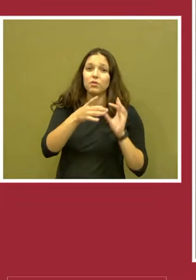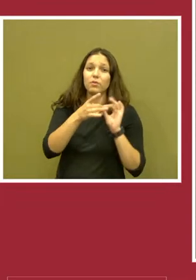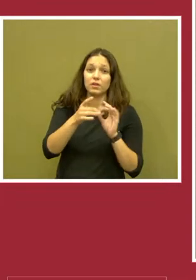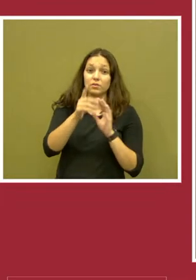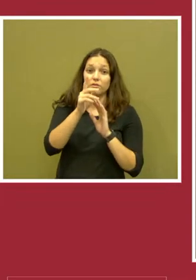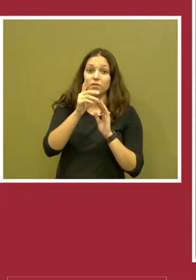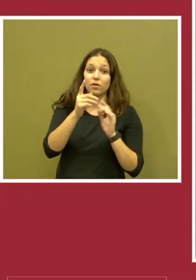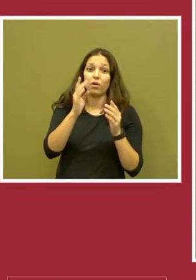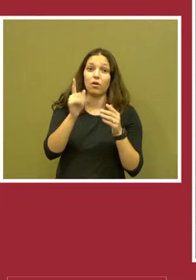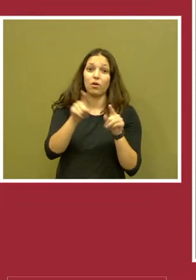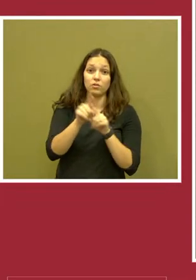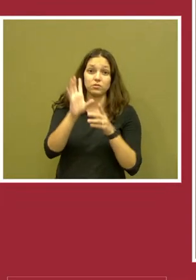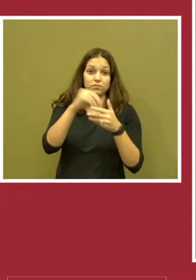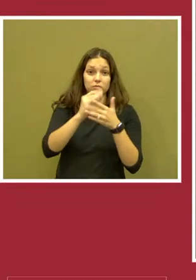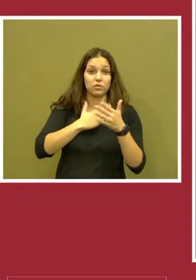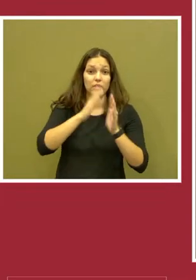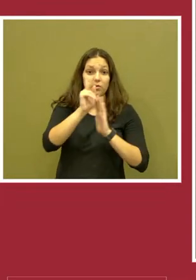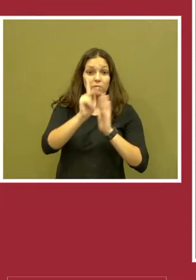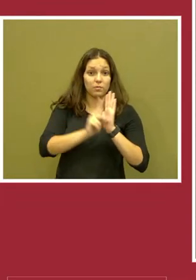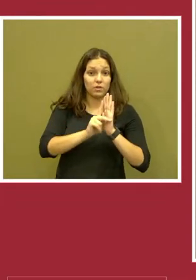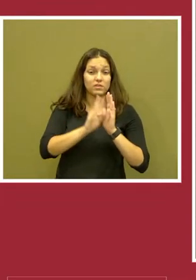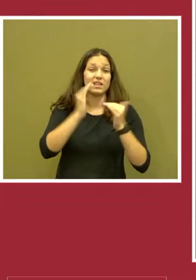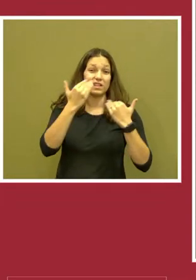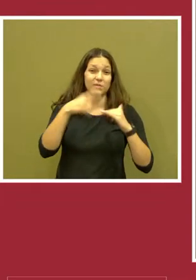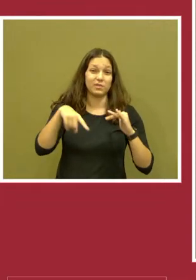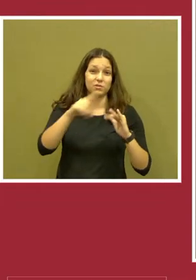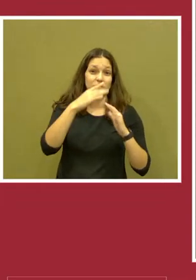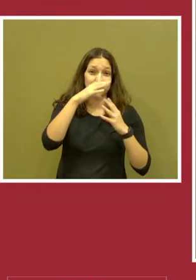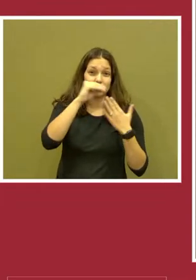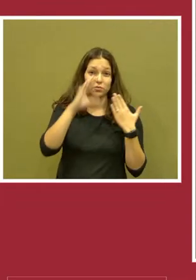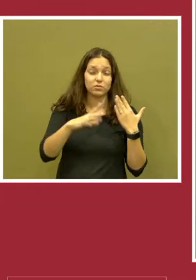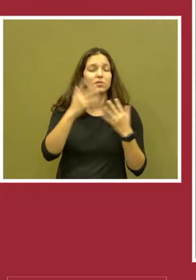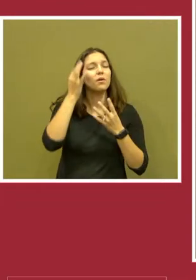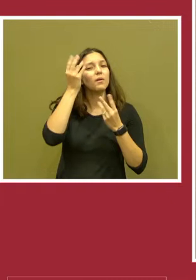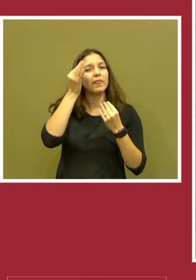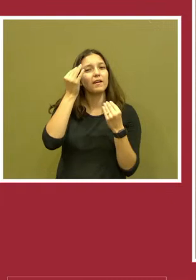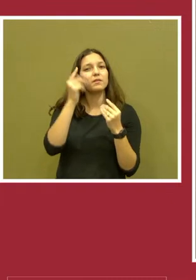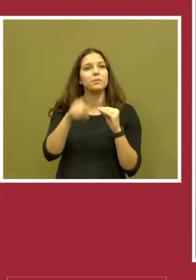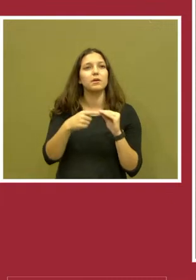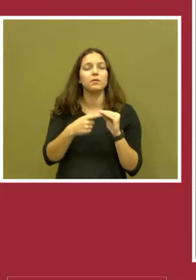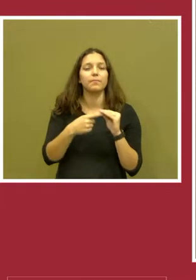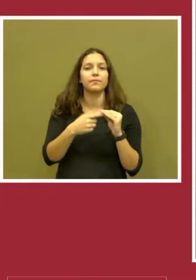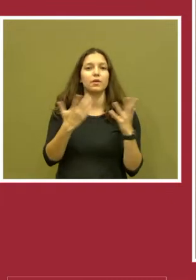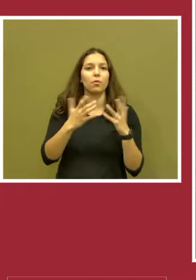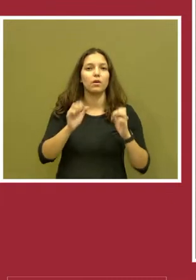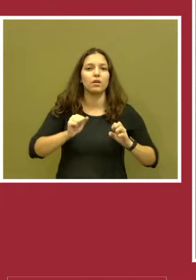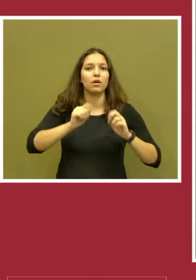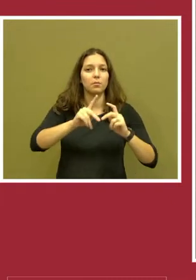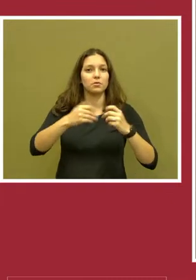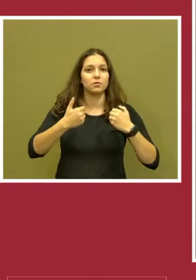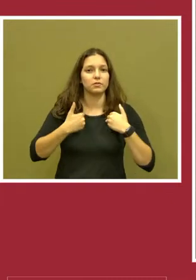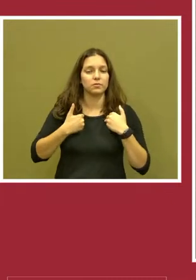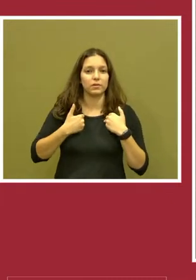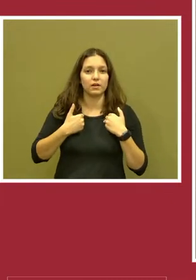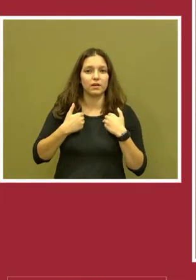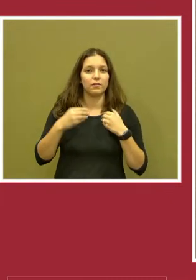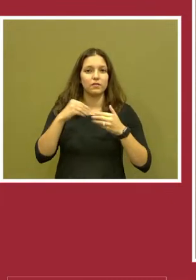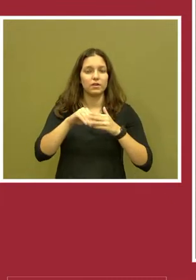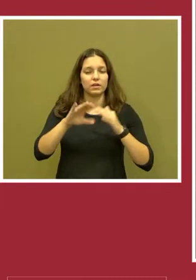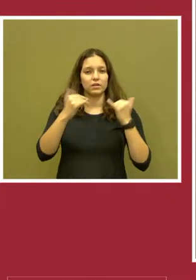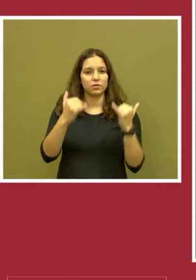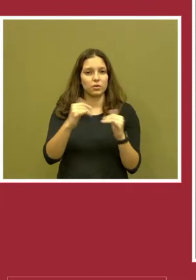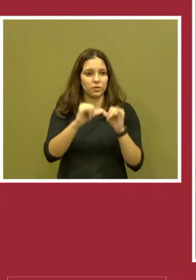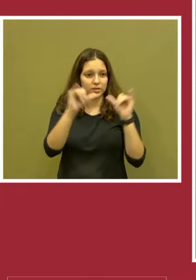age that limits those students. And so I would be thinking about what opportunities do we have within our